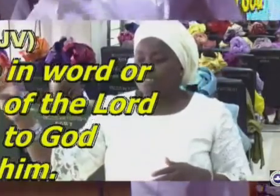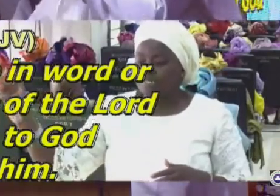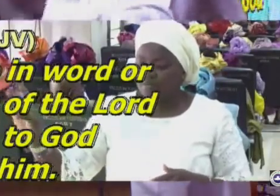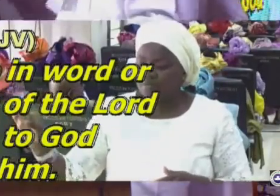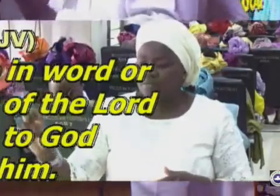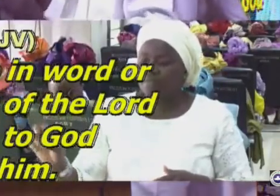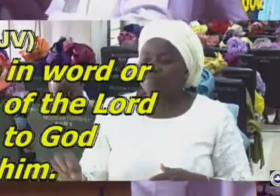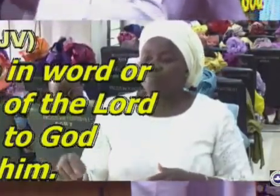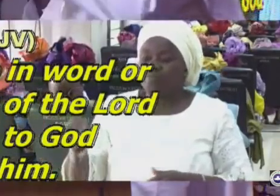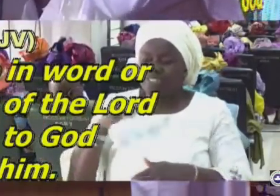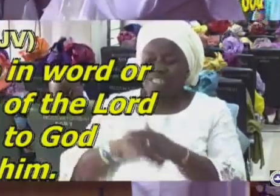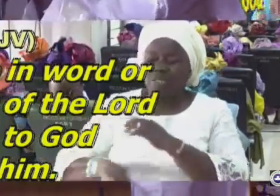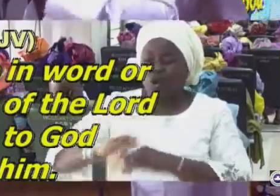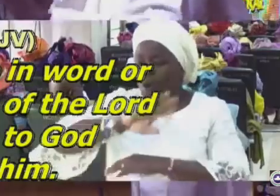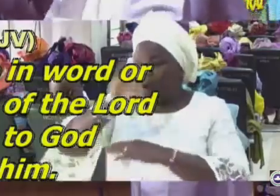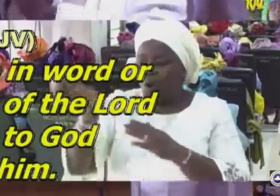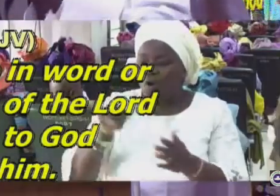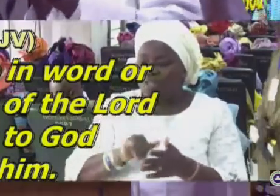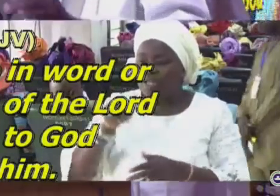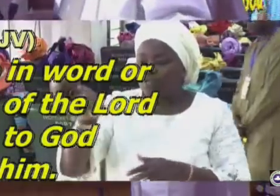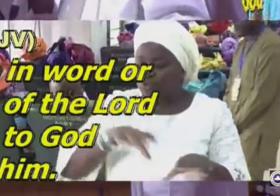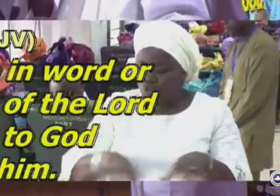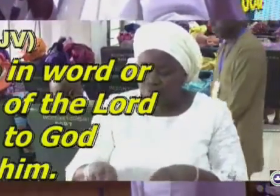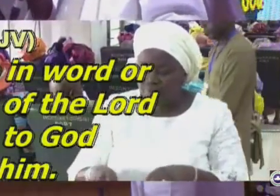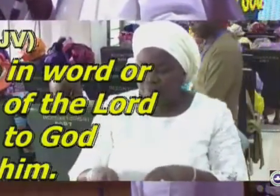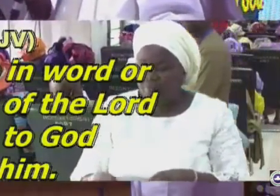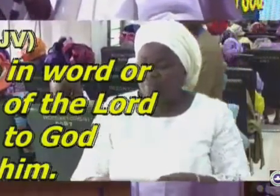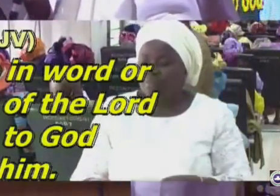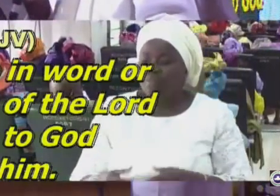Christ, giving thanks.